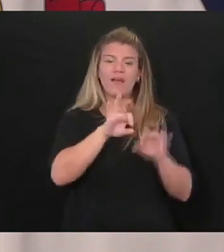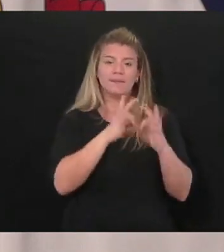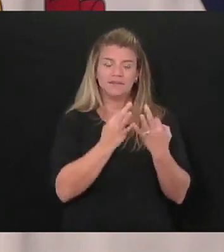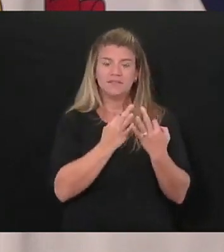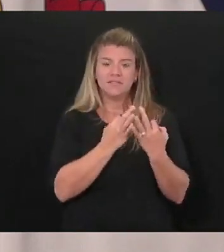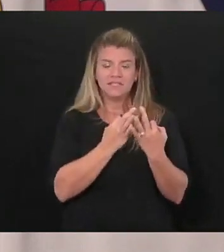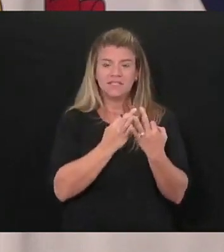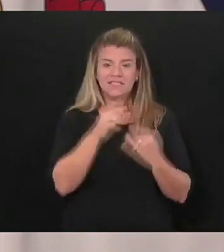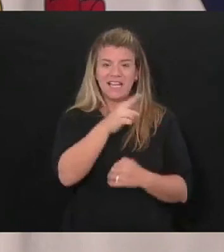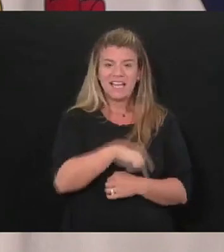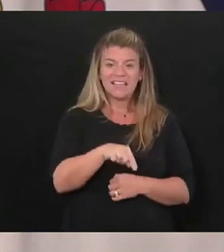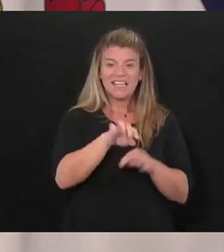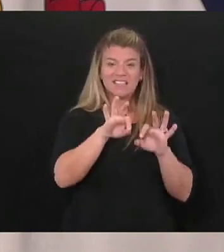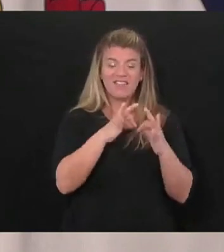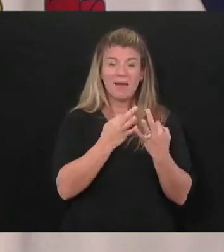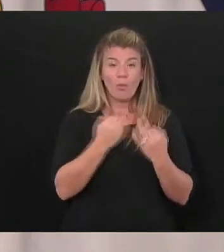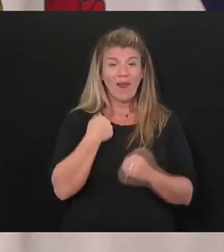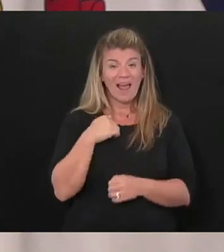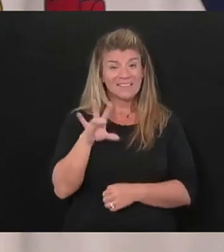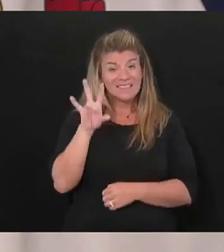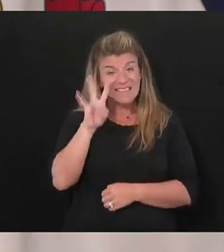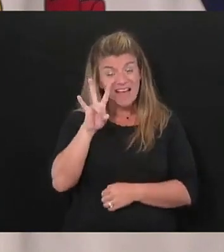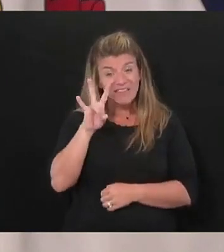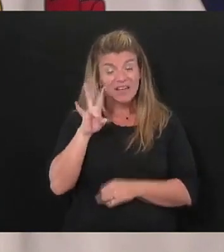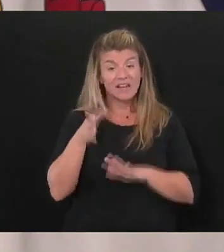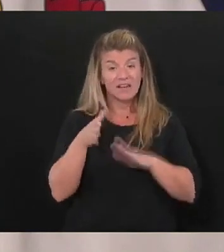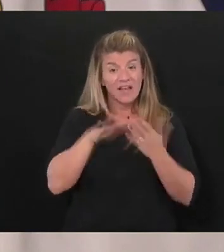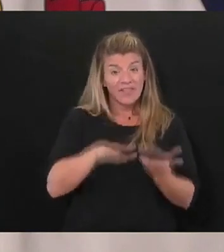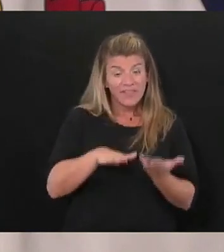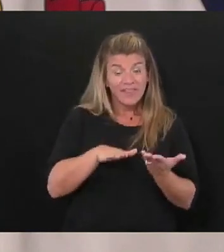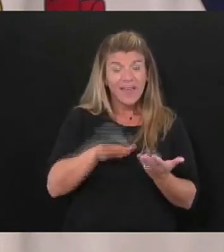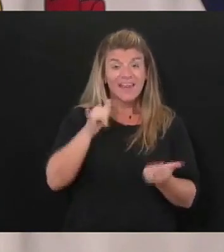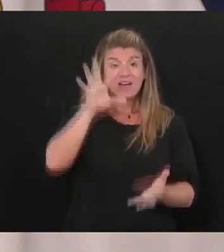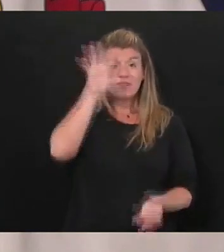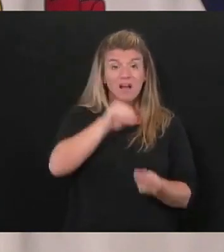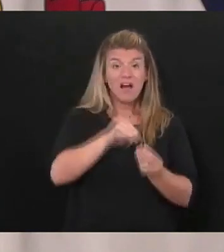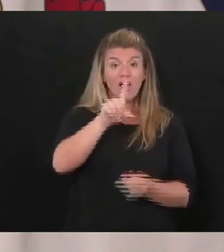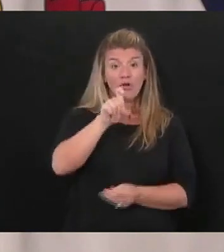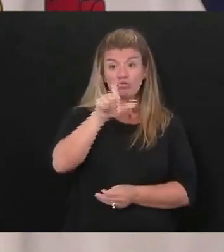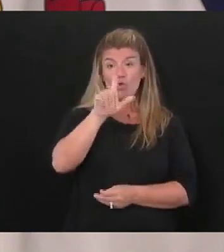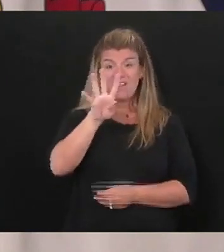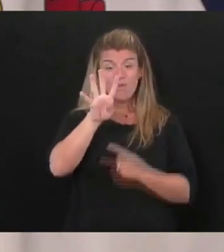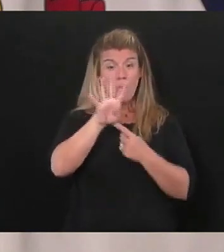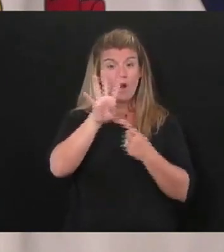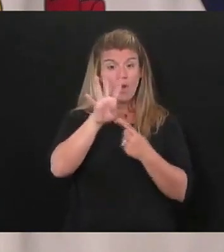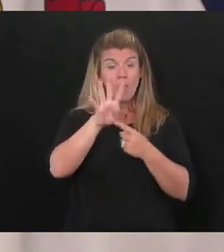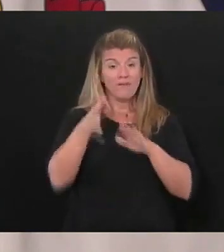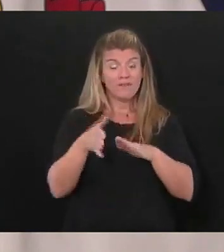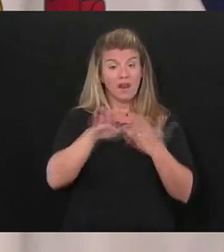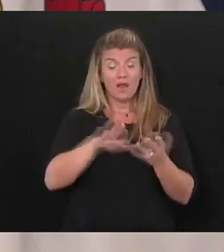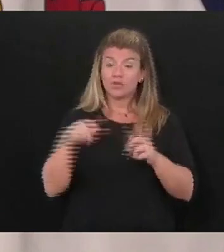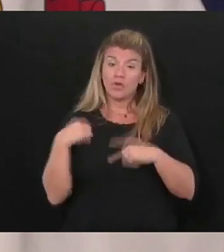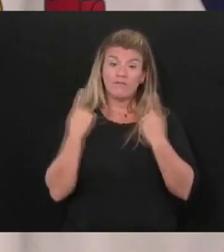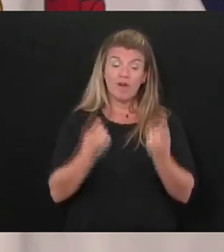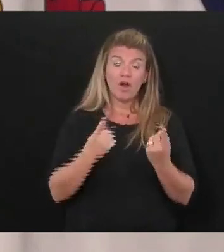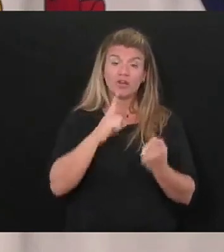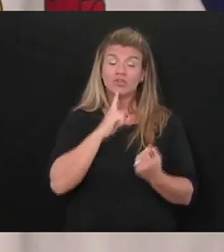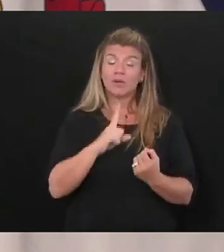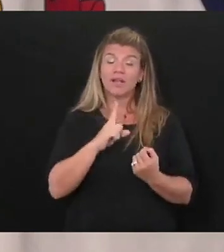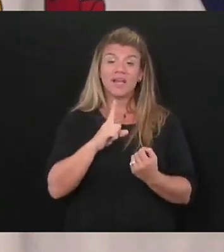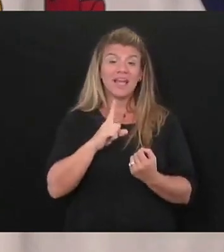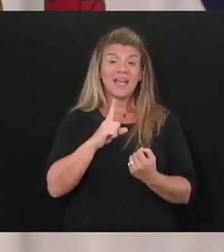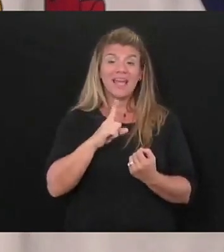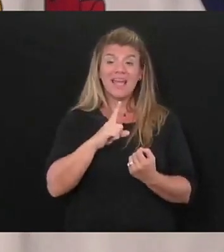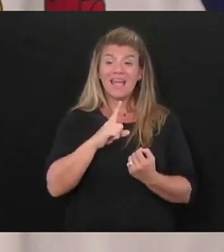These families of the 7 we've lost today, and all the 124 that we've lost in the state. And absolutely, West Virginia, you